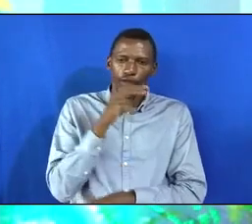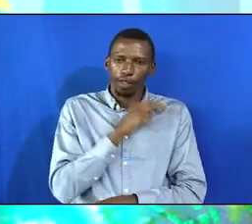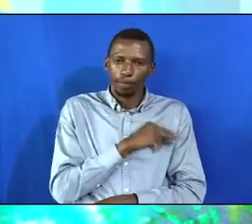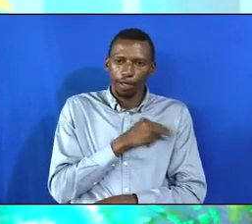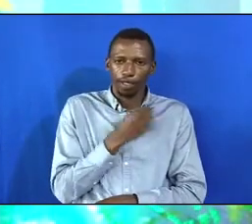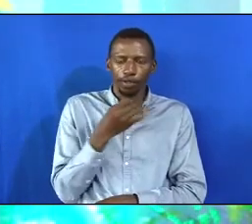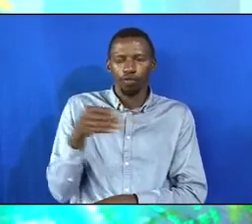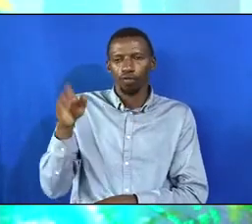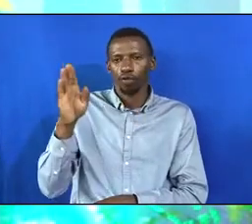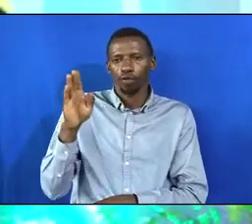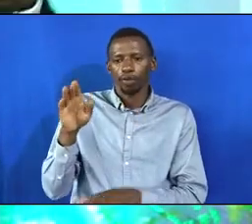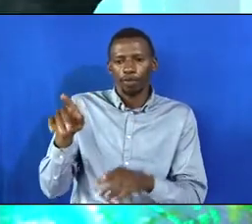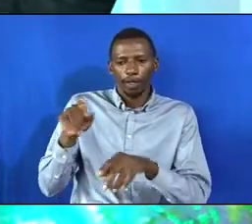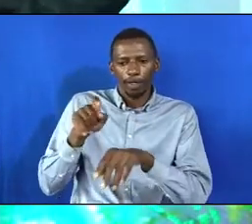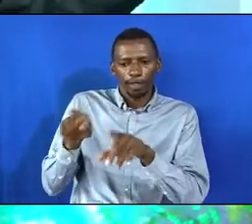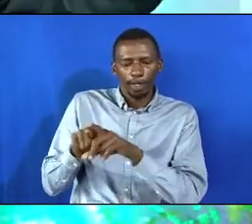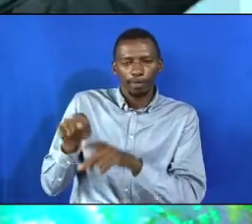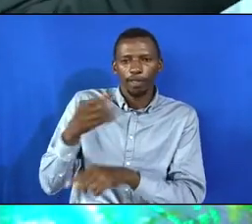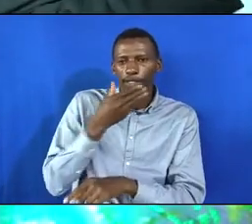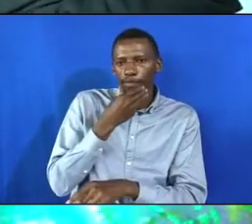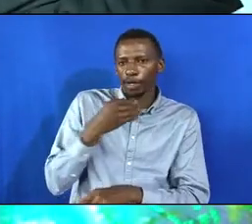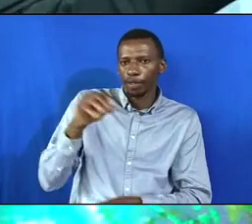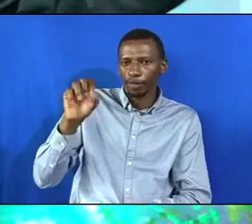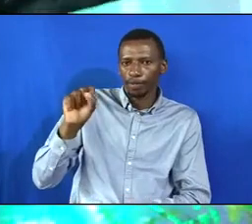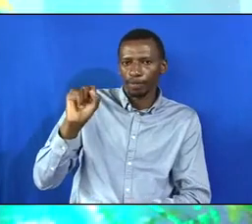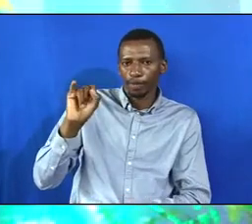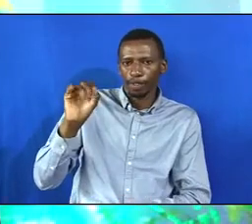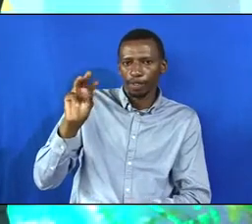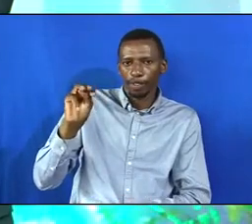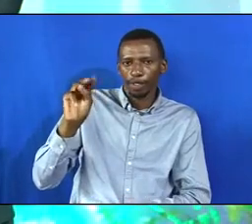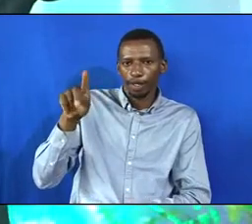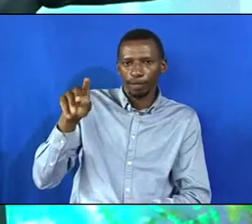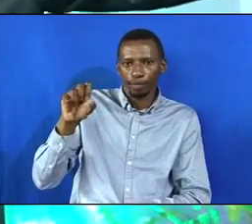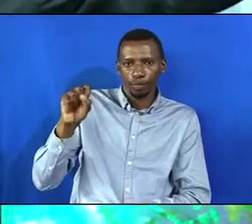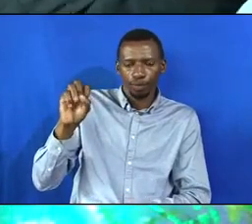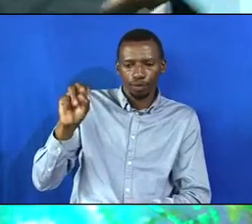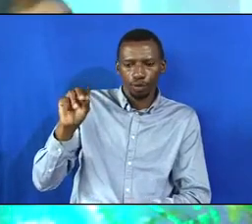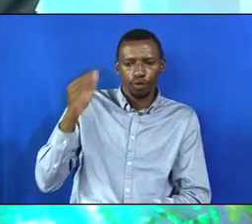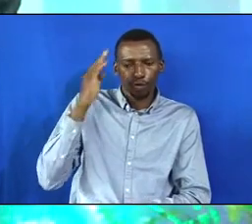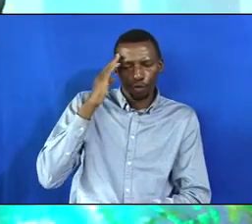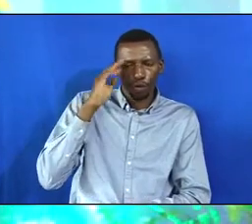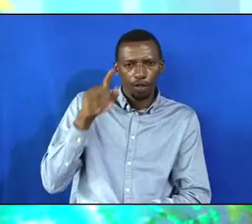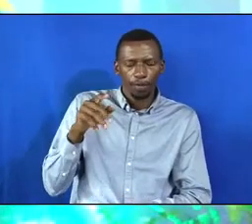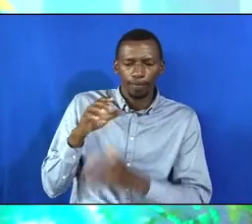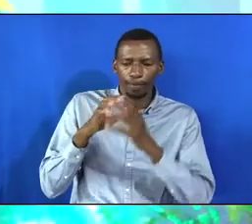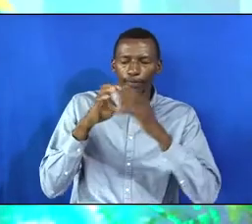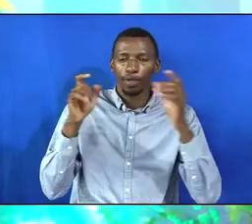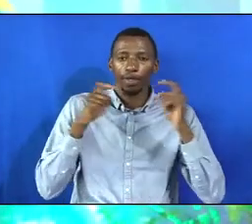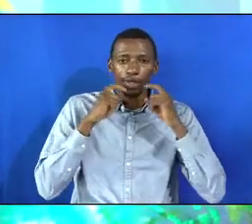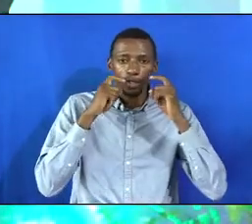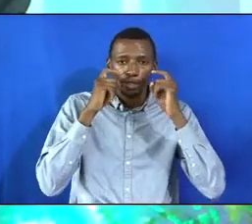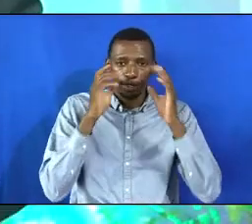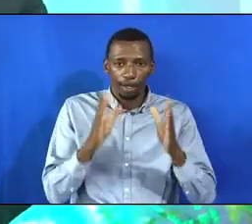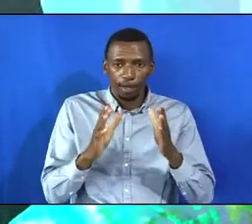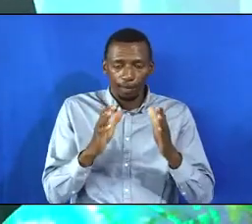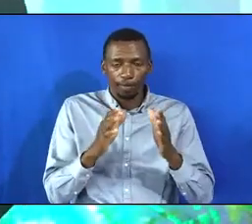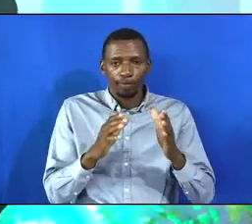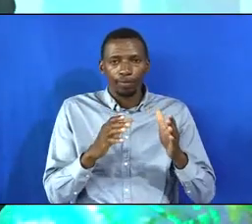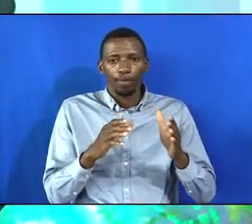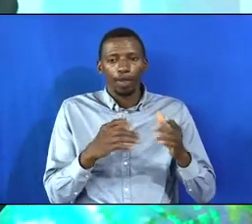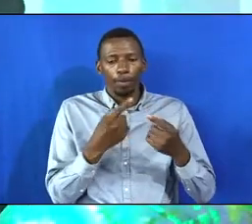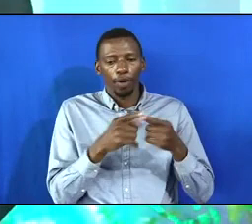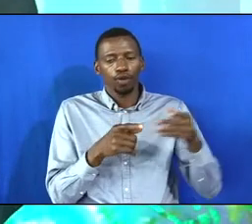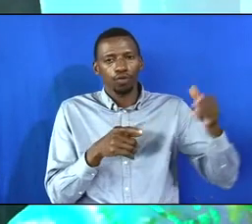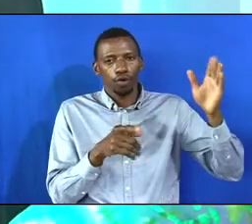great discovery, he is a great sinner, but Jesus is a great Savior. God is also inviting you